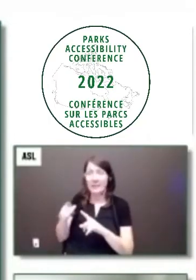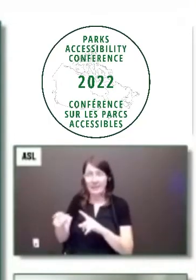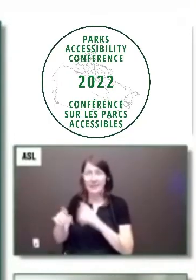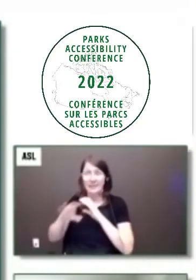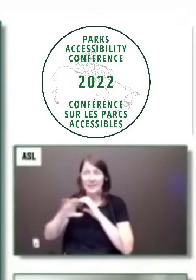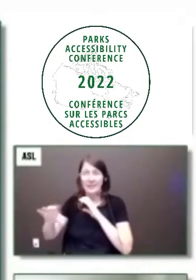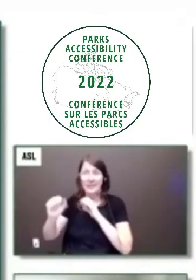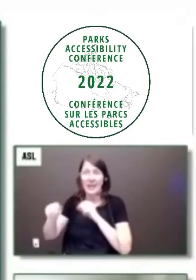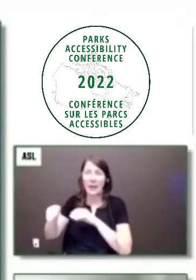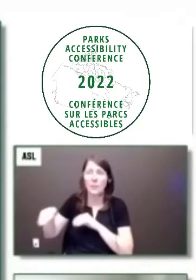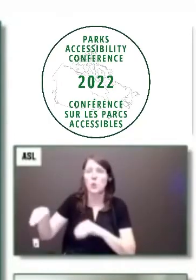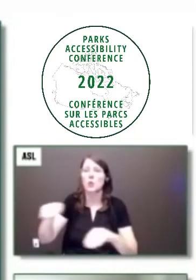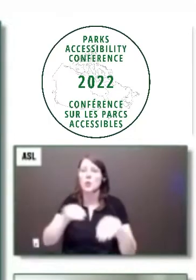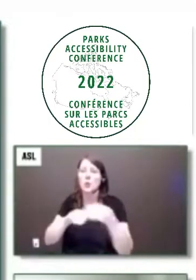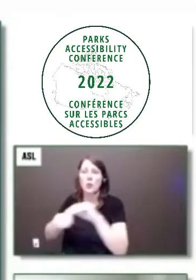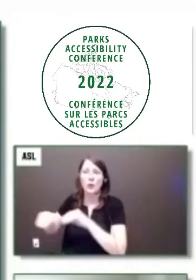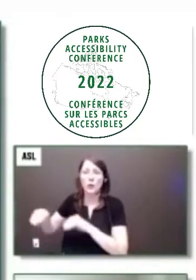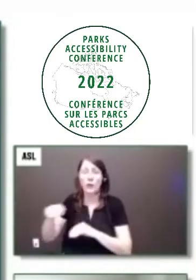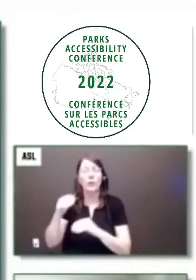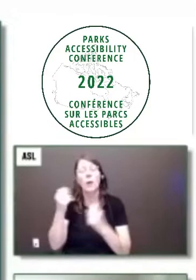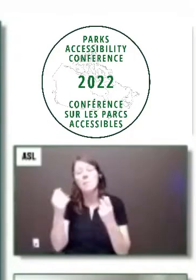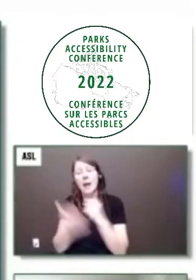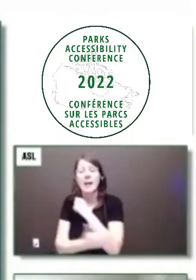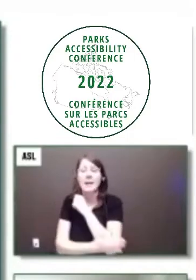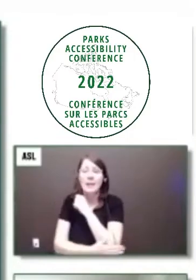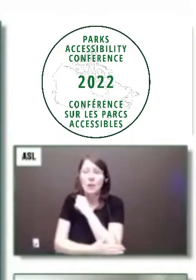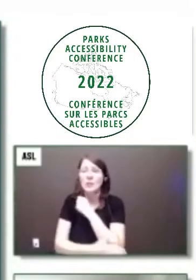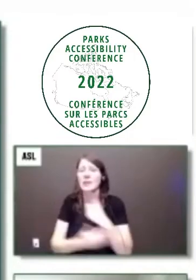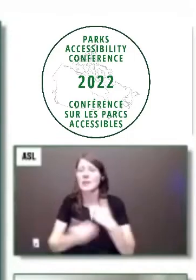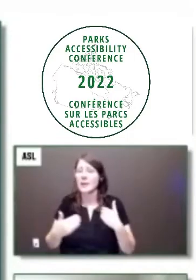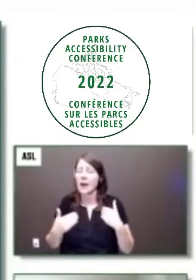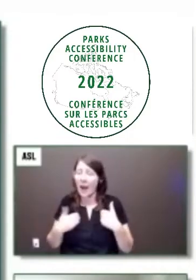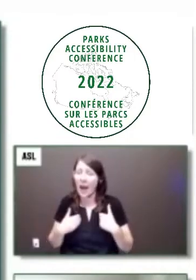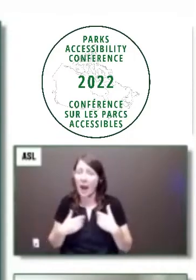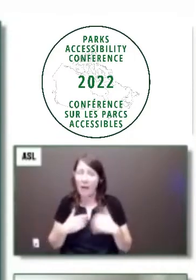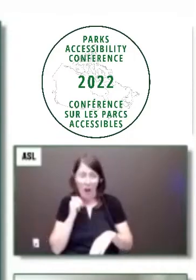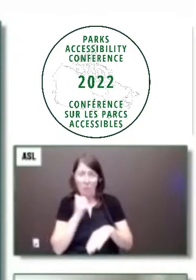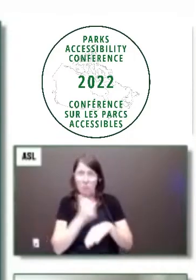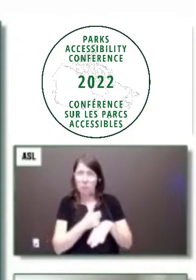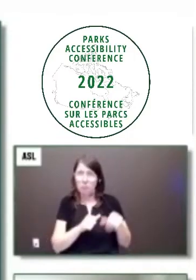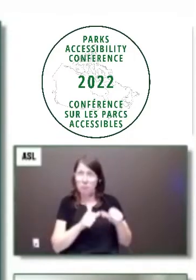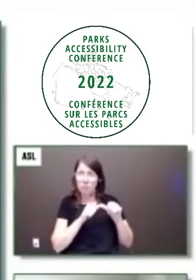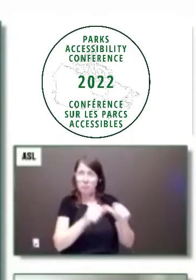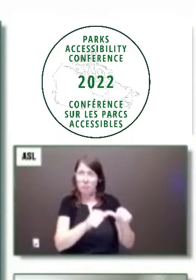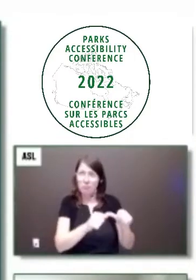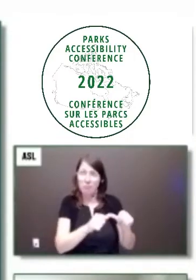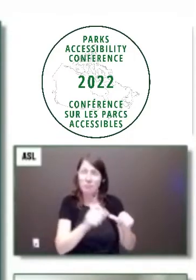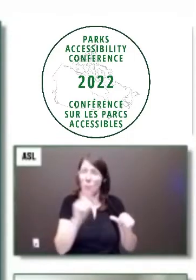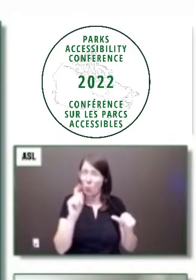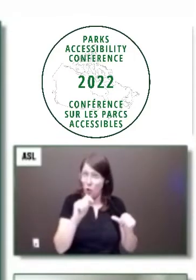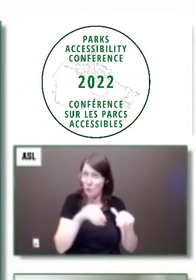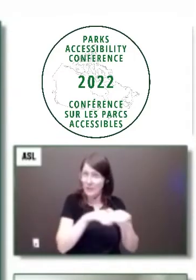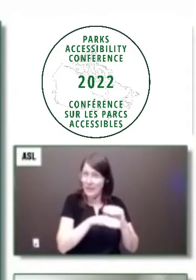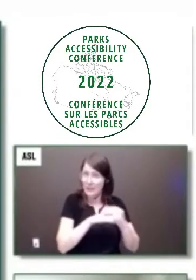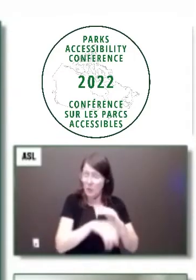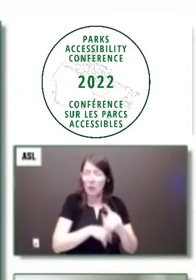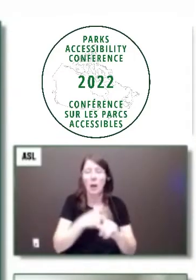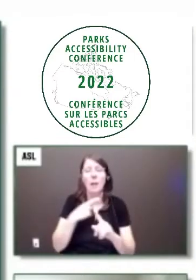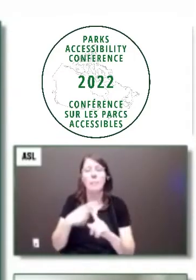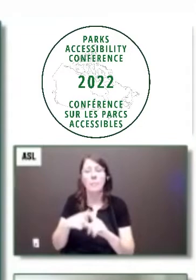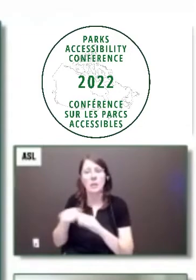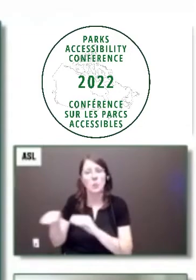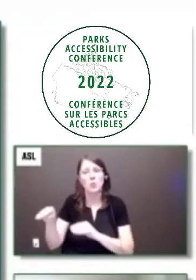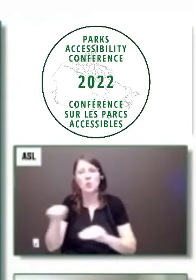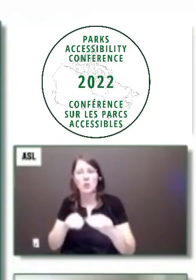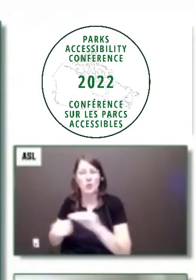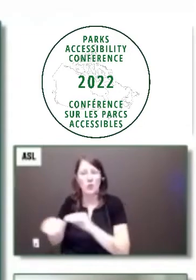both permanent and mobile ones, but Canada only has a couple of permanent washrooms and only a couple of mobile ones, and none of those are